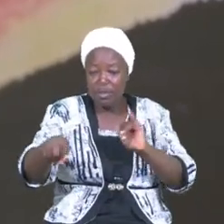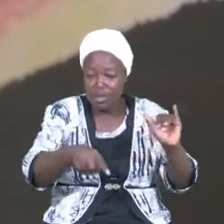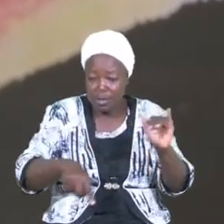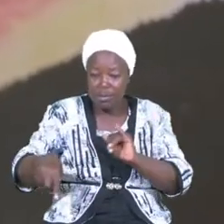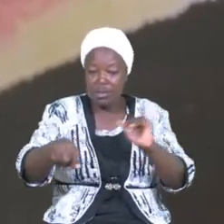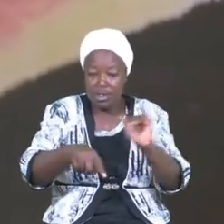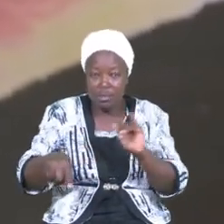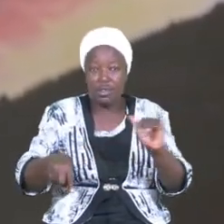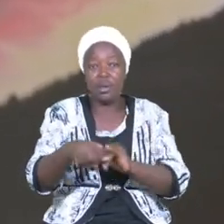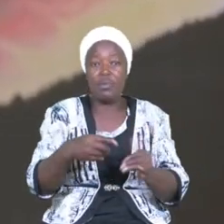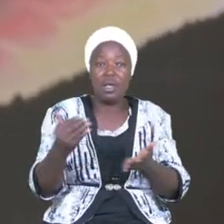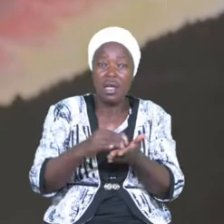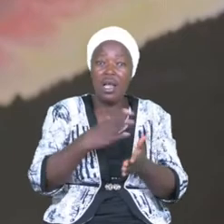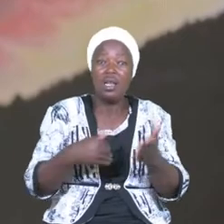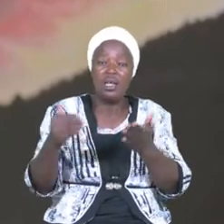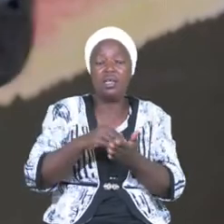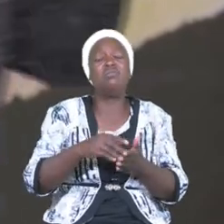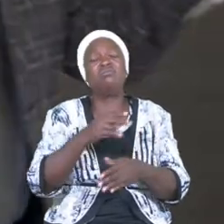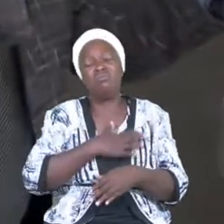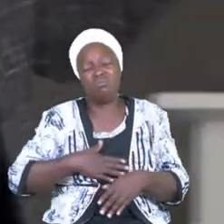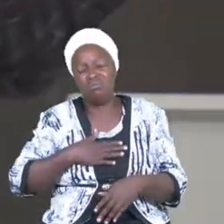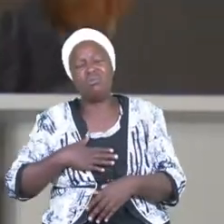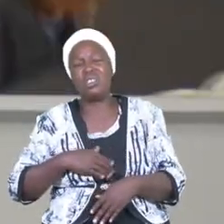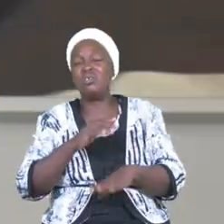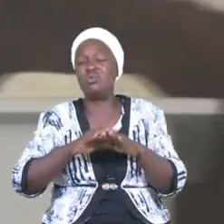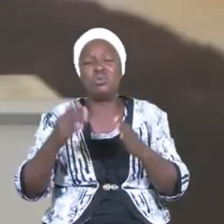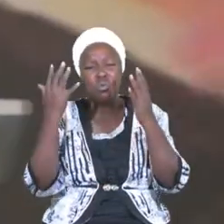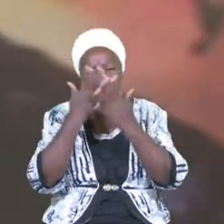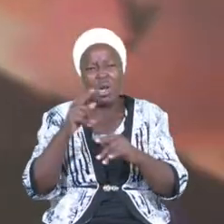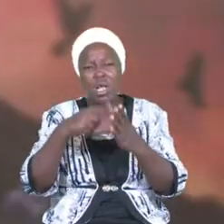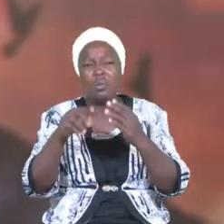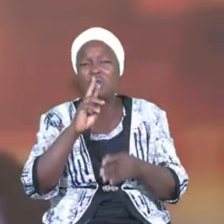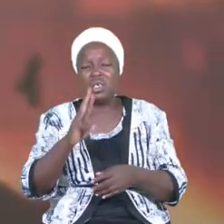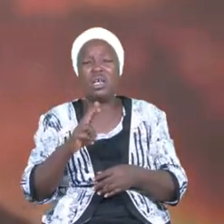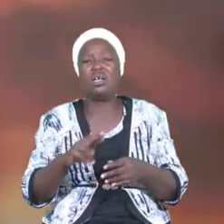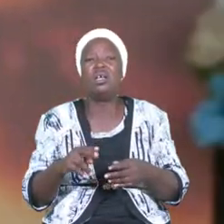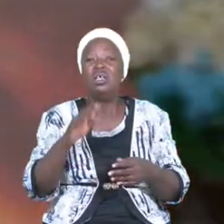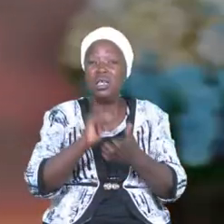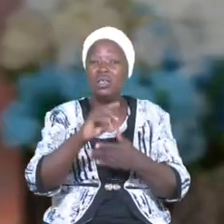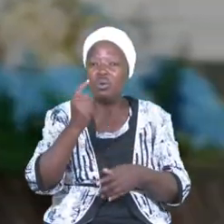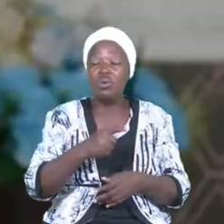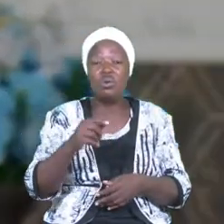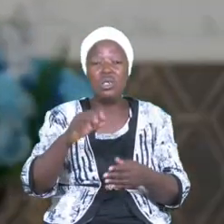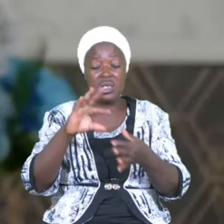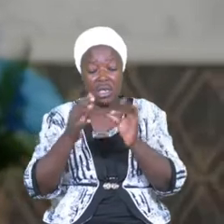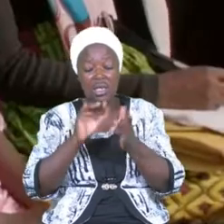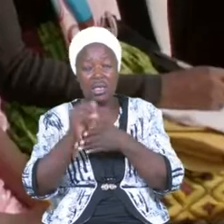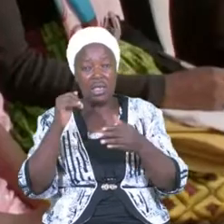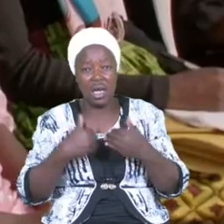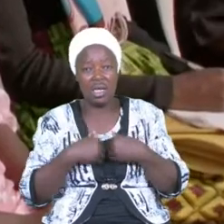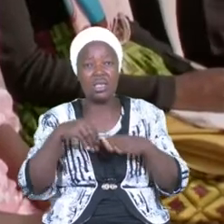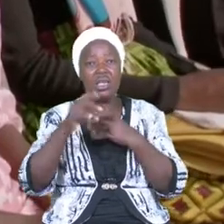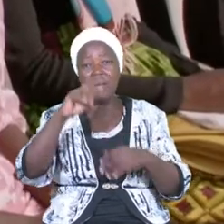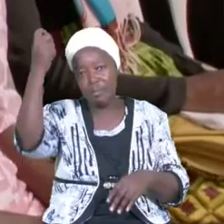said, preacher, don't worry about her. That's the only sentence she has in her brain remaining. There are some people like that.